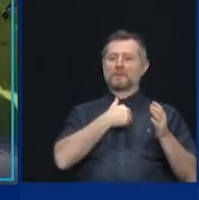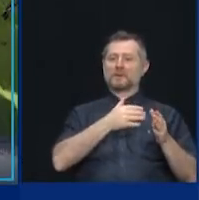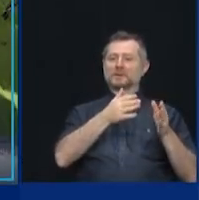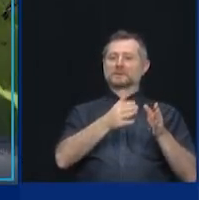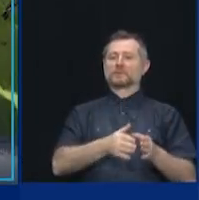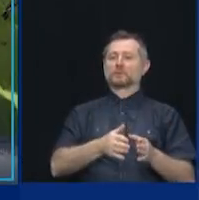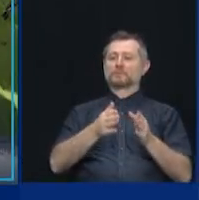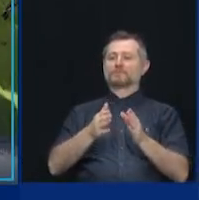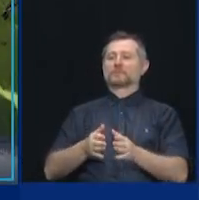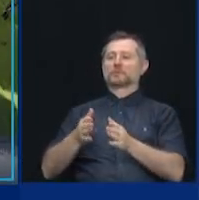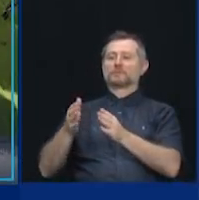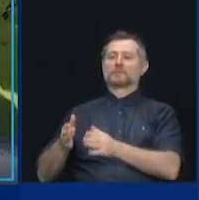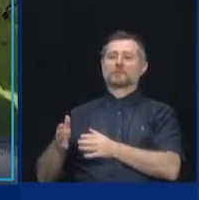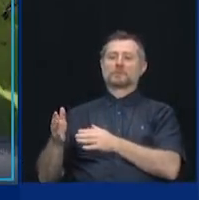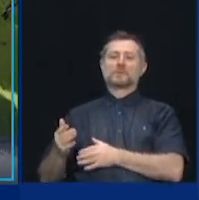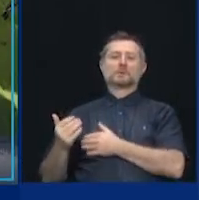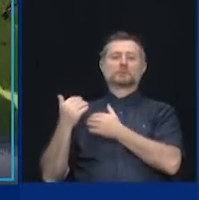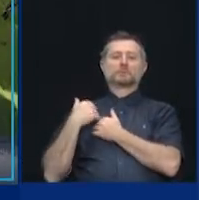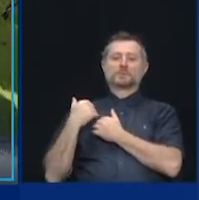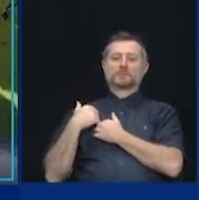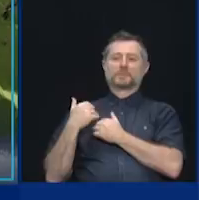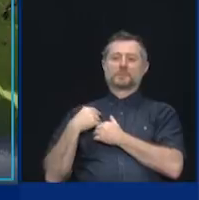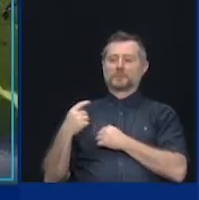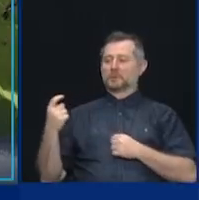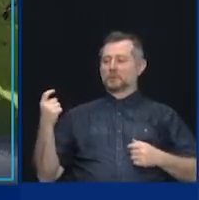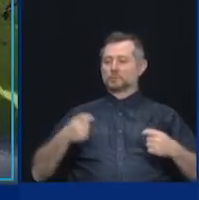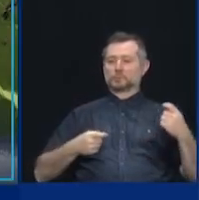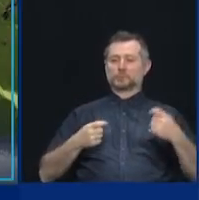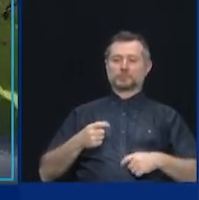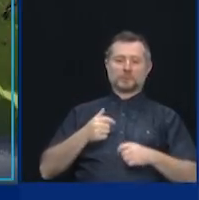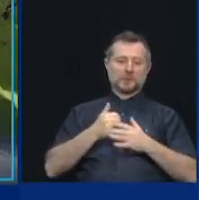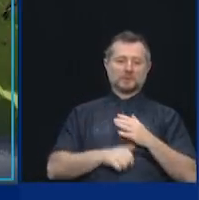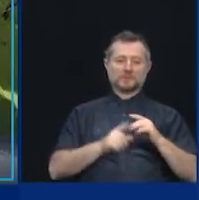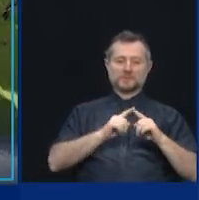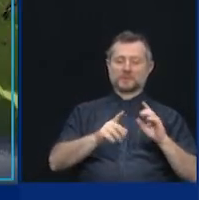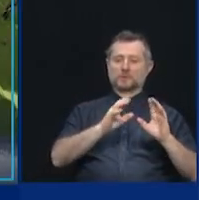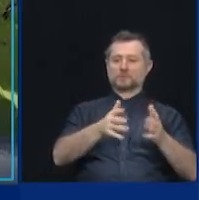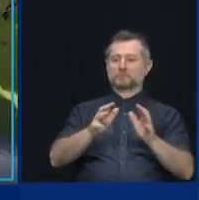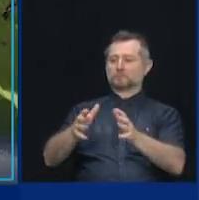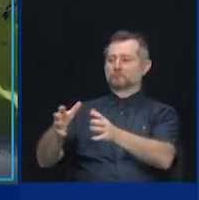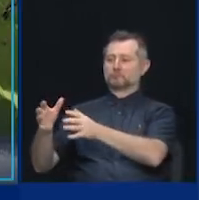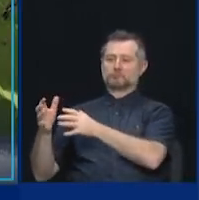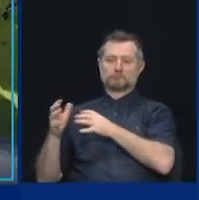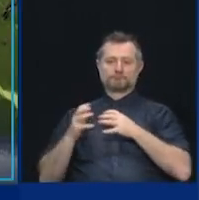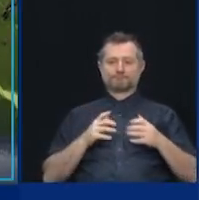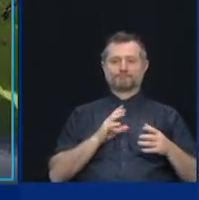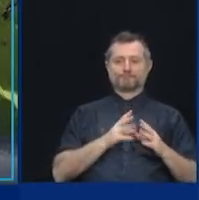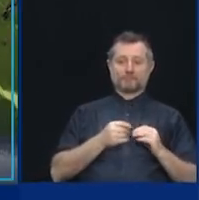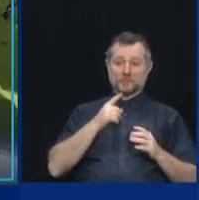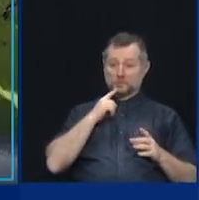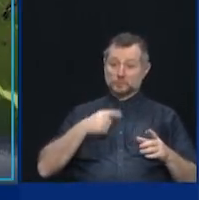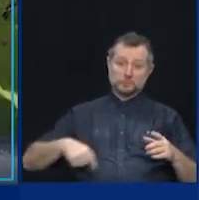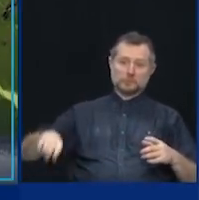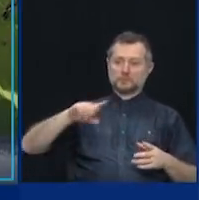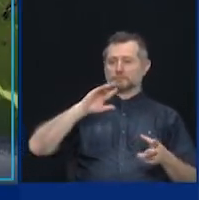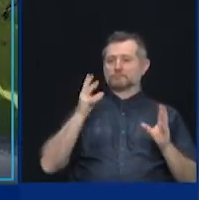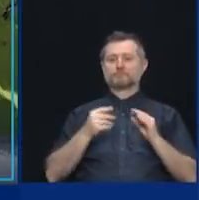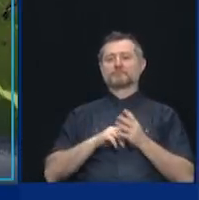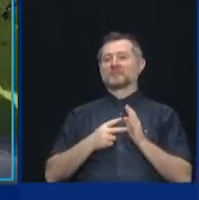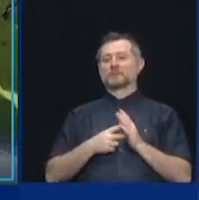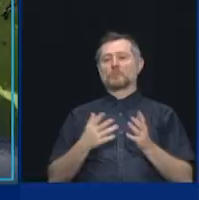responsibility and contribution of each group, but a circle representing that they were all